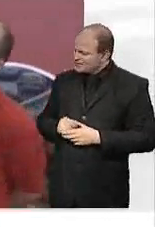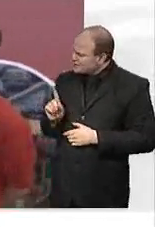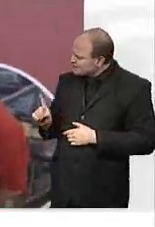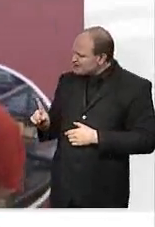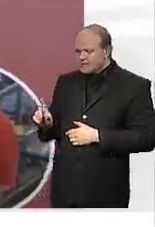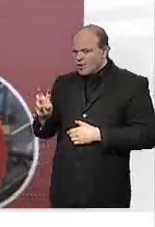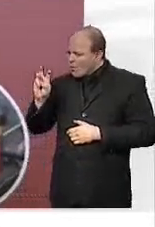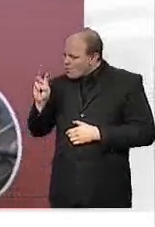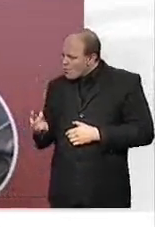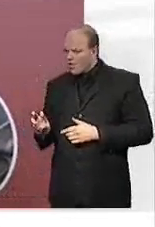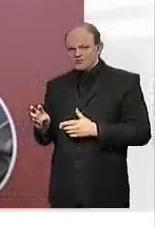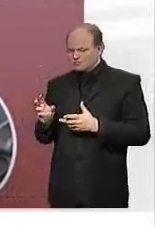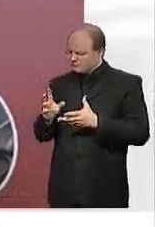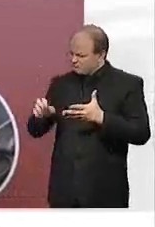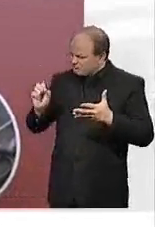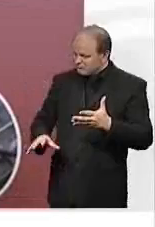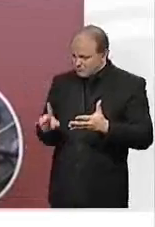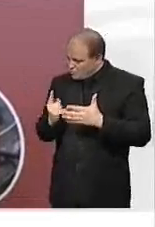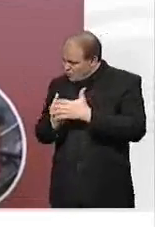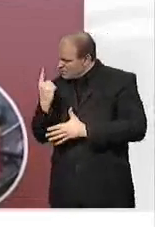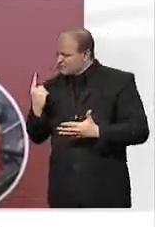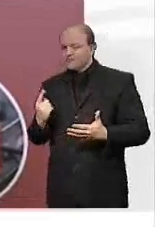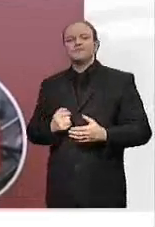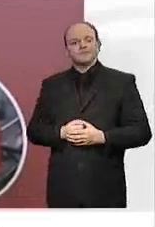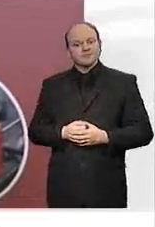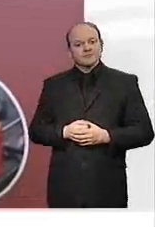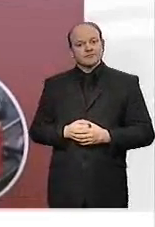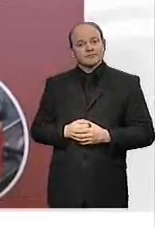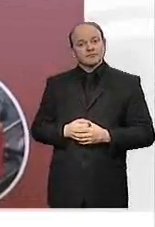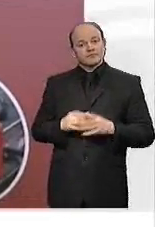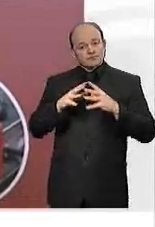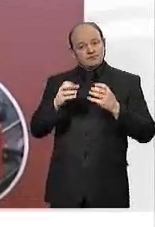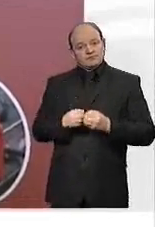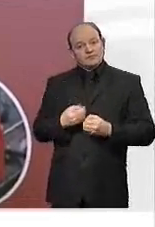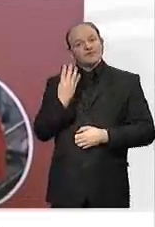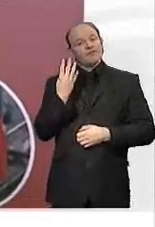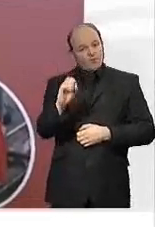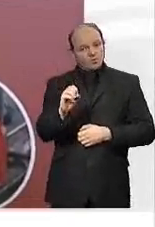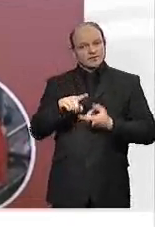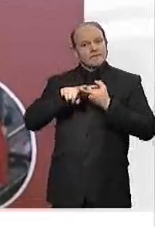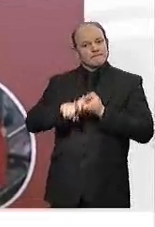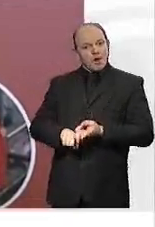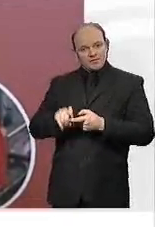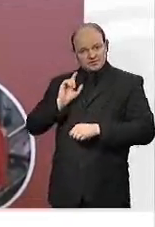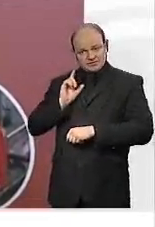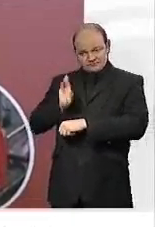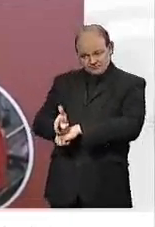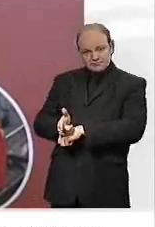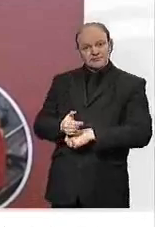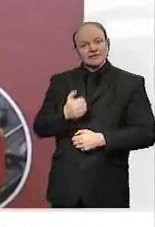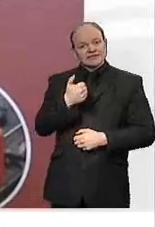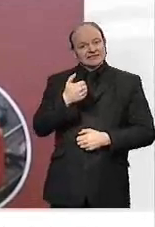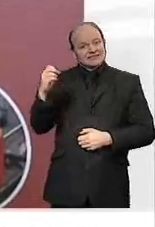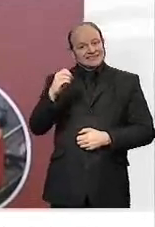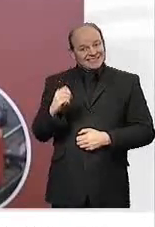on average, they're about, amongst the 40 permanent installations we've got around the country, we've seen a better than 60% reduction to the